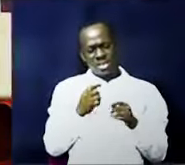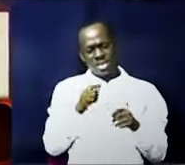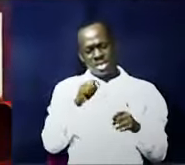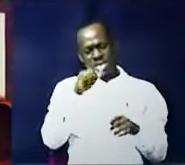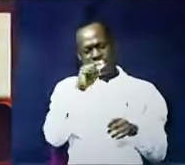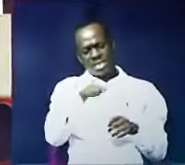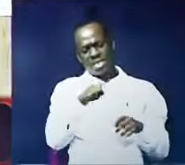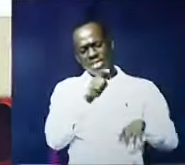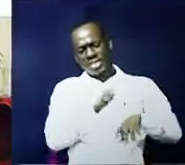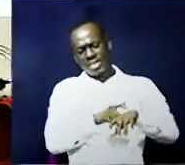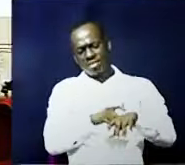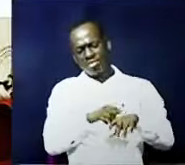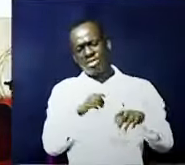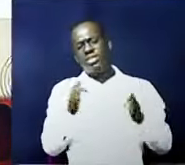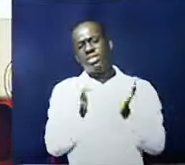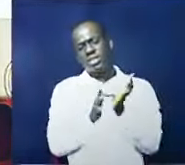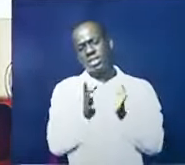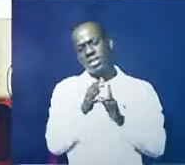35.